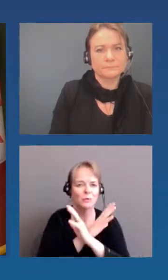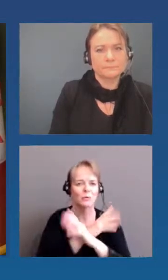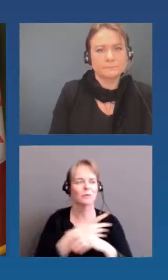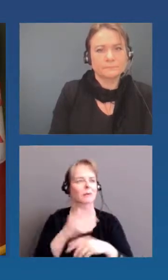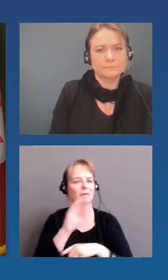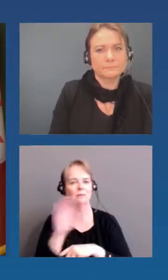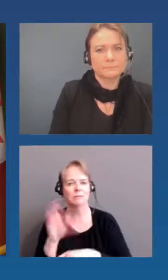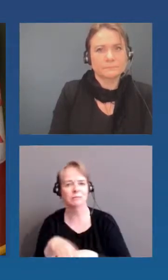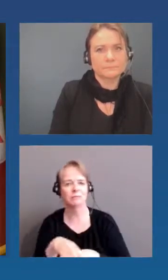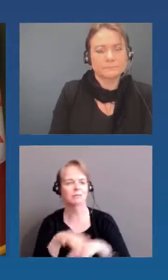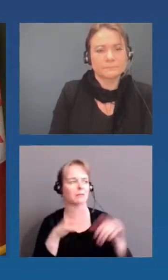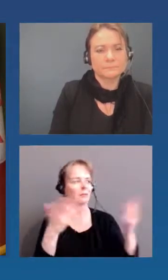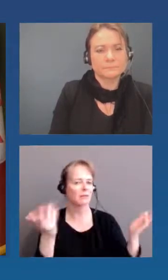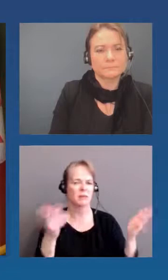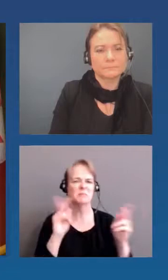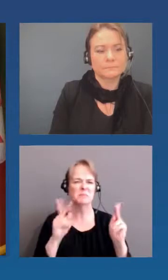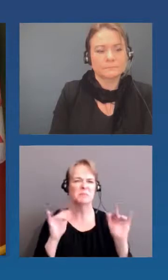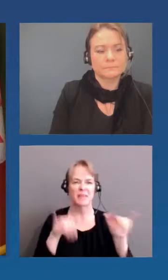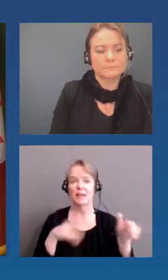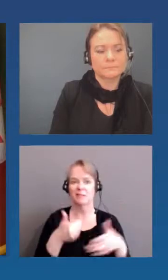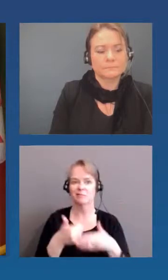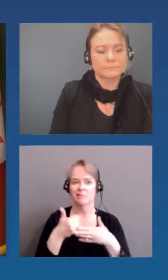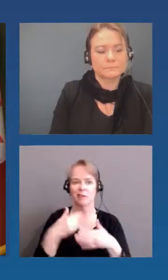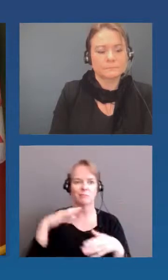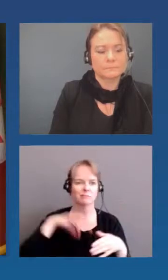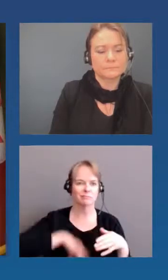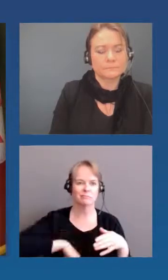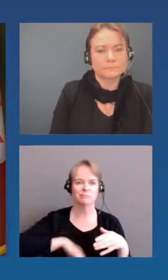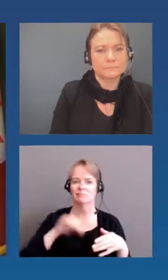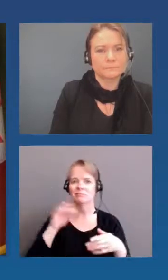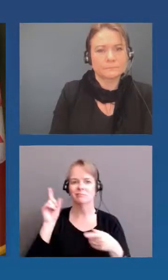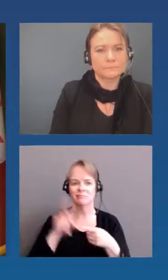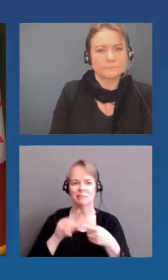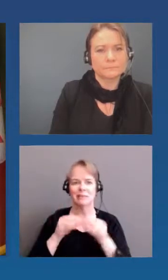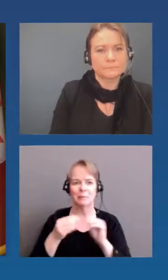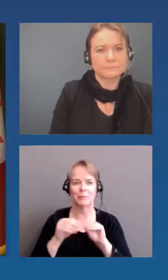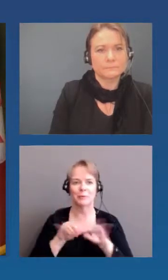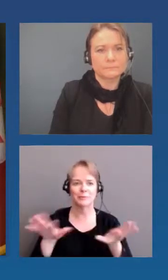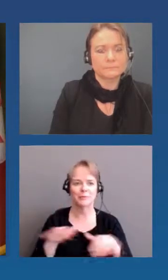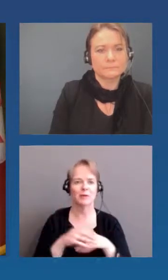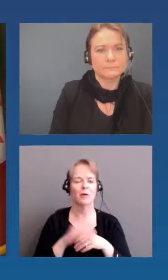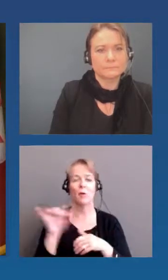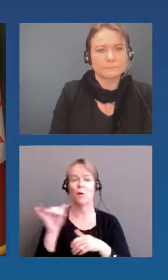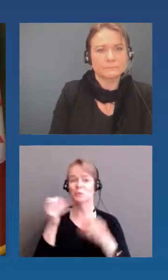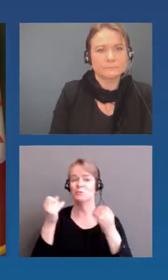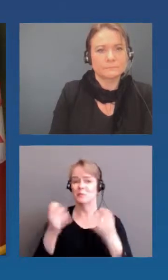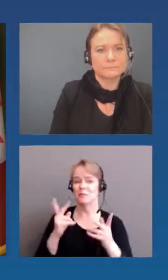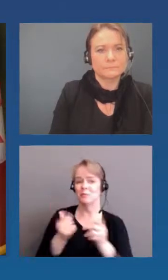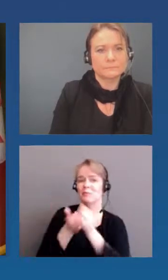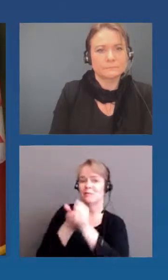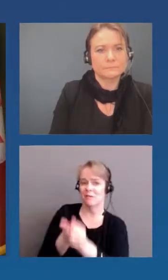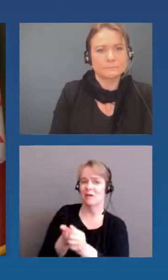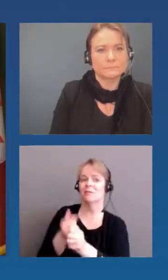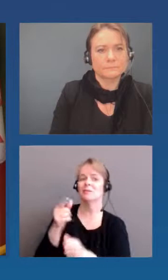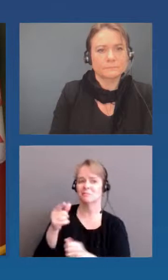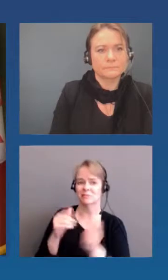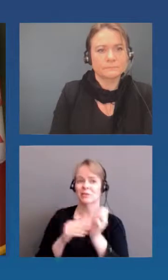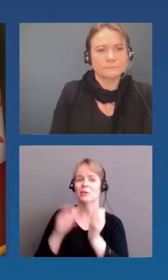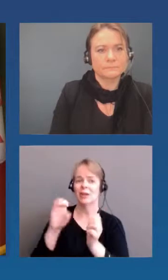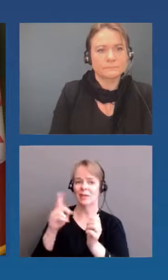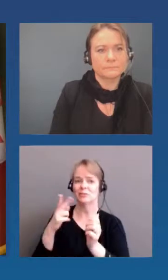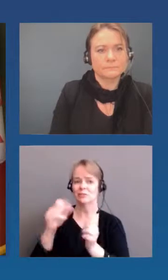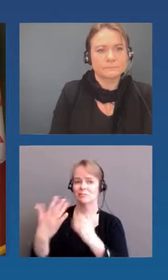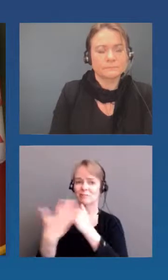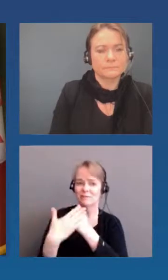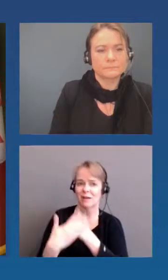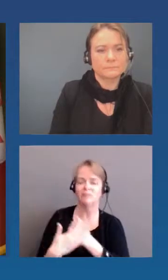heed the leadership of Dr. Etches and her messages. And then I think the third component is bylaw and